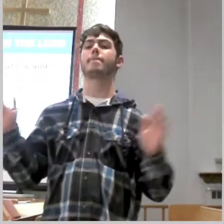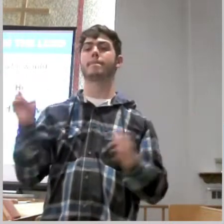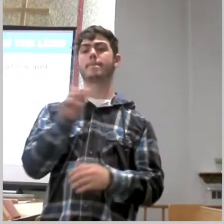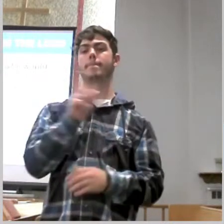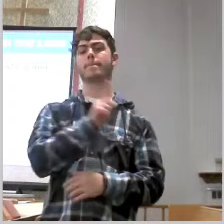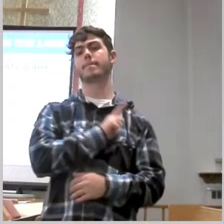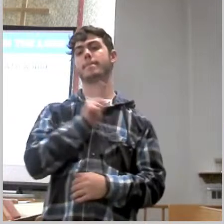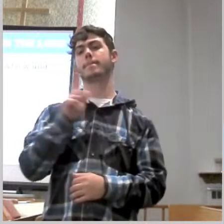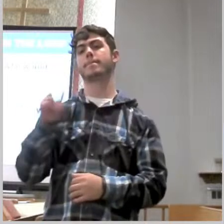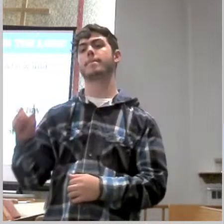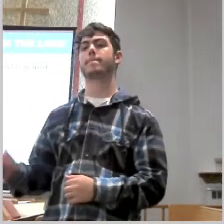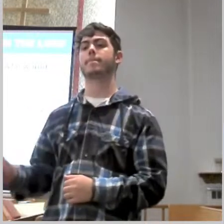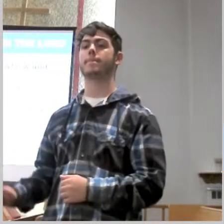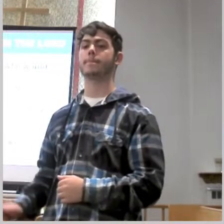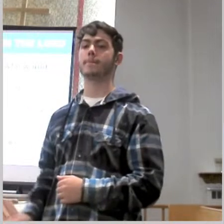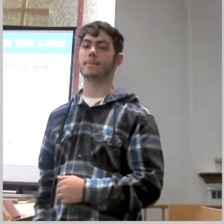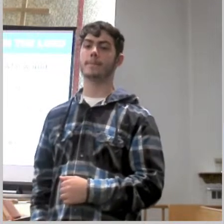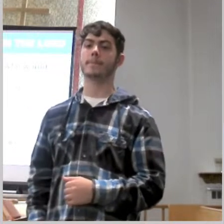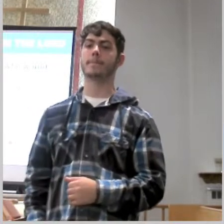Lord.